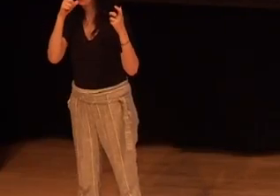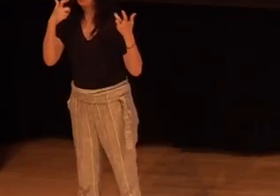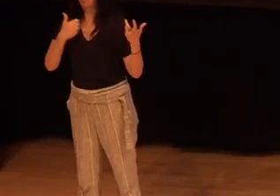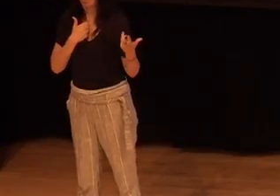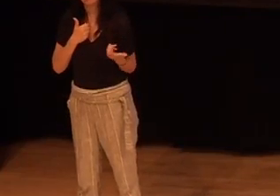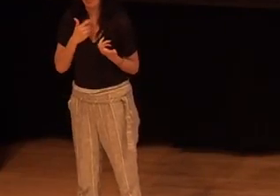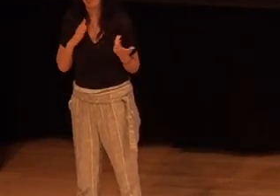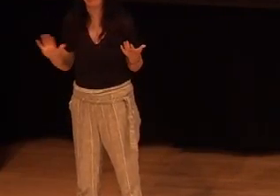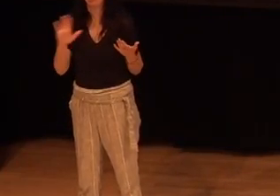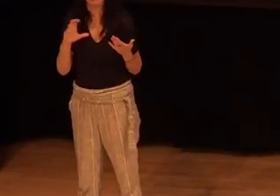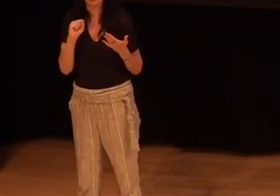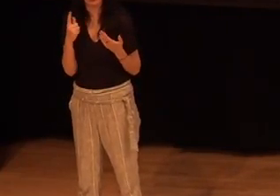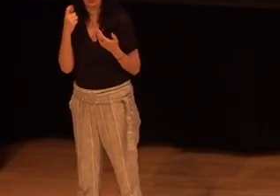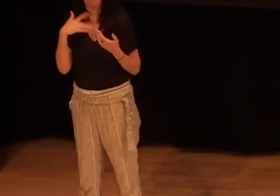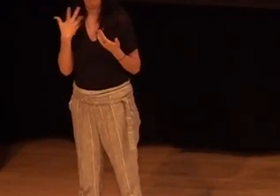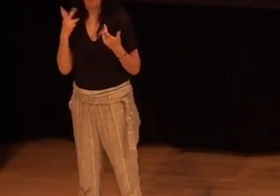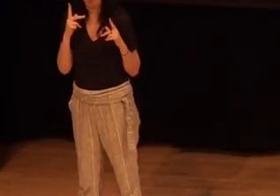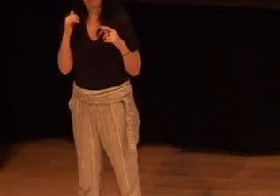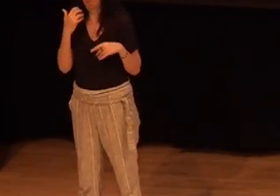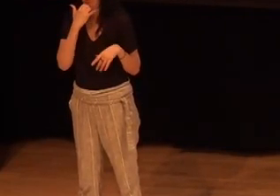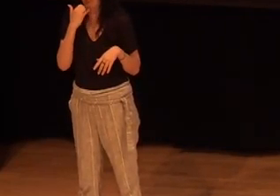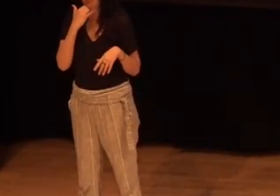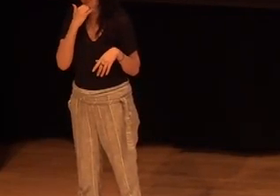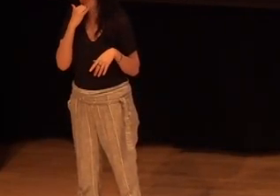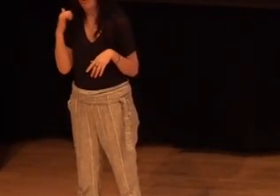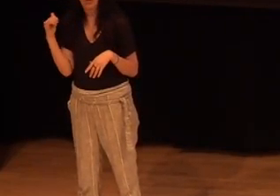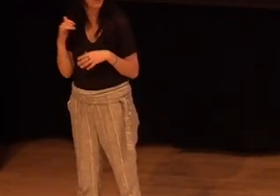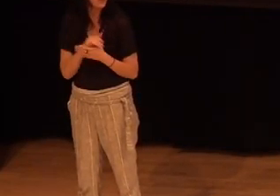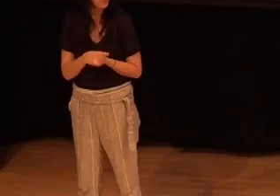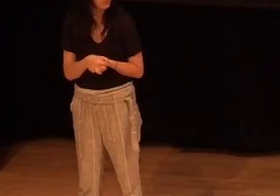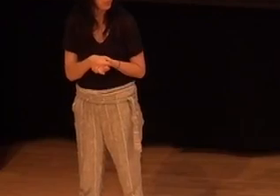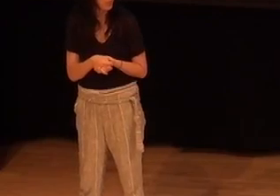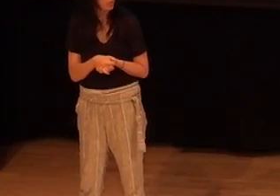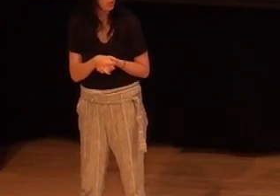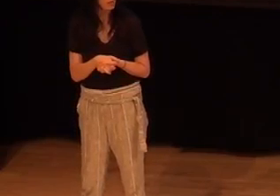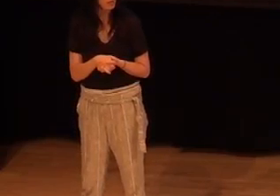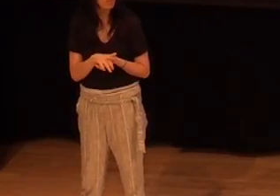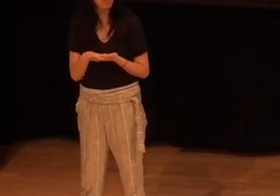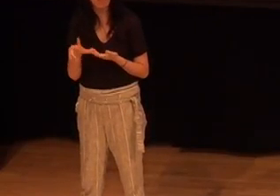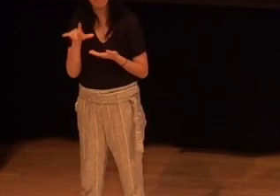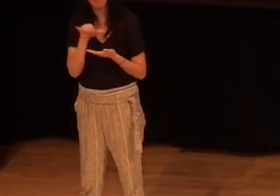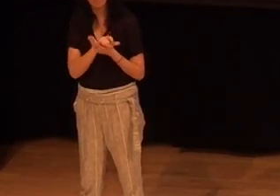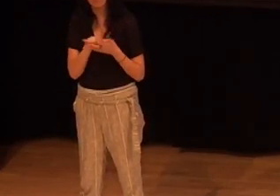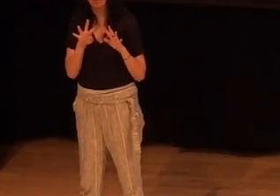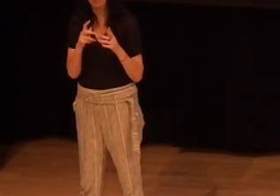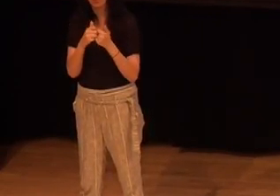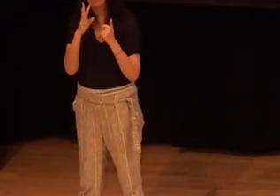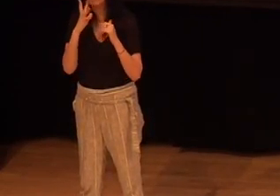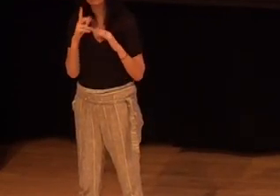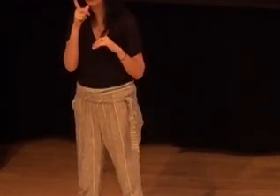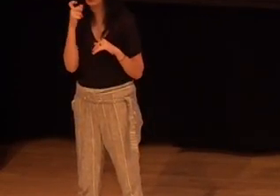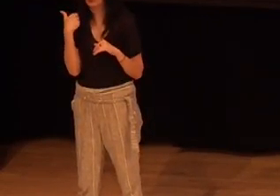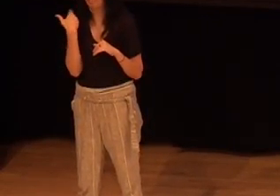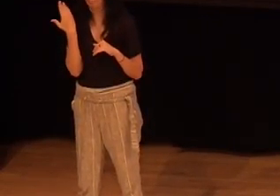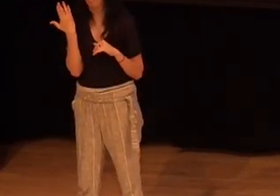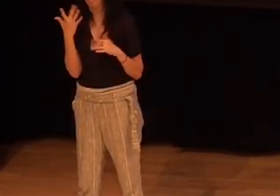I think there are things that people get wrong. And even at that parade, the speakers who we have are